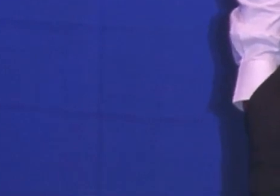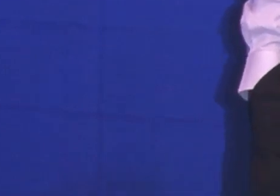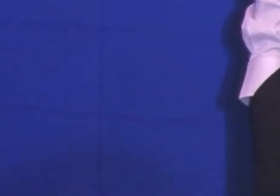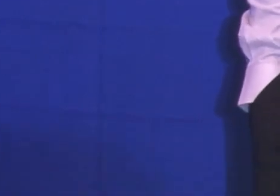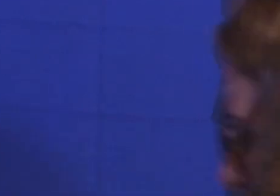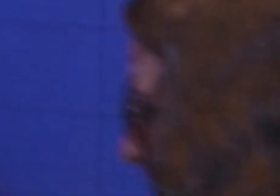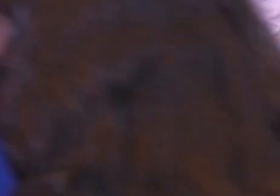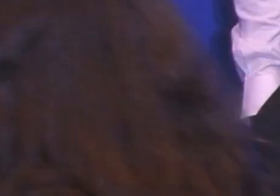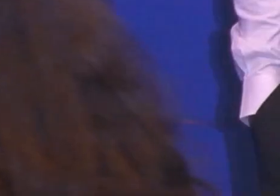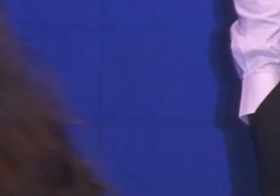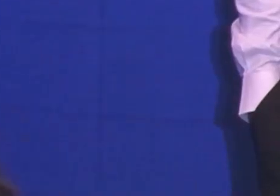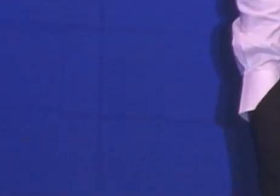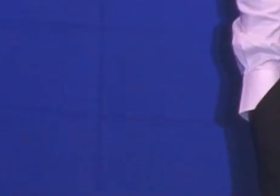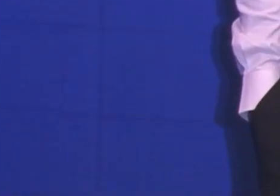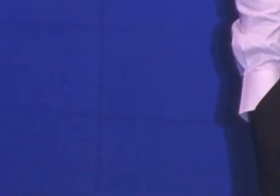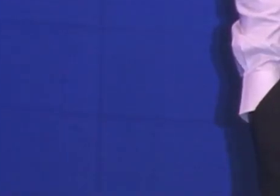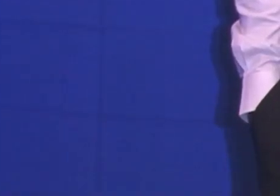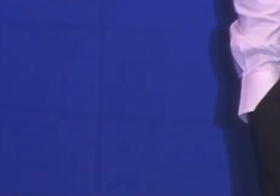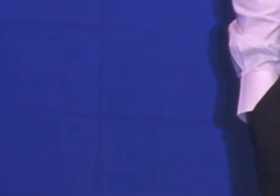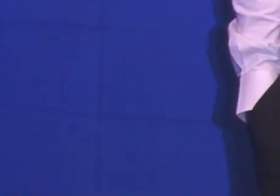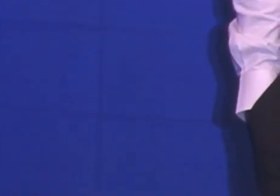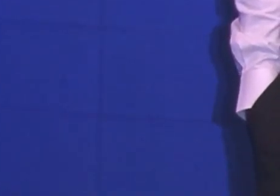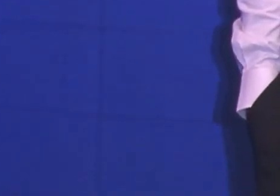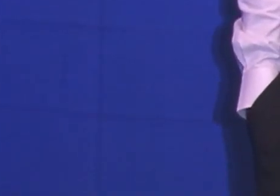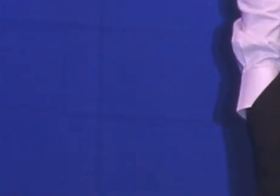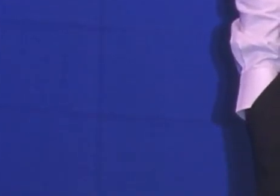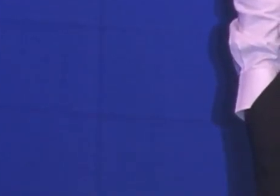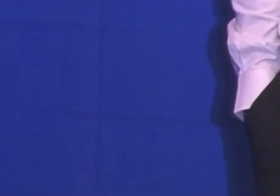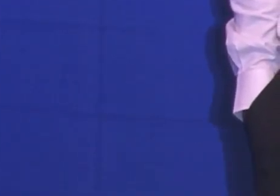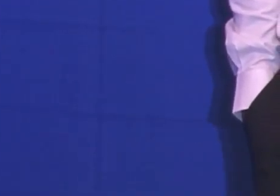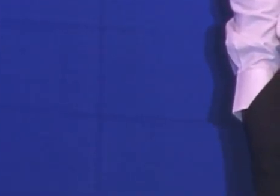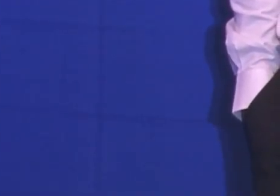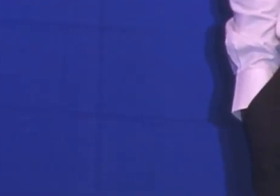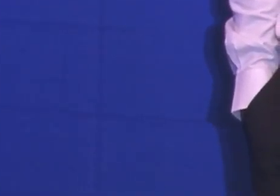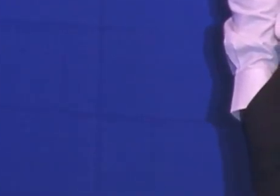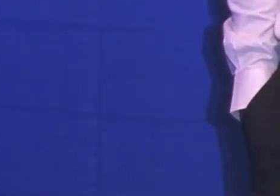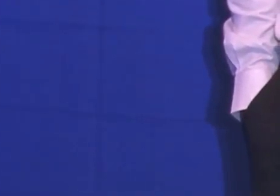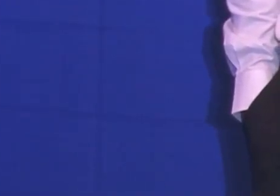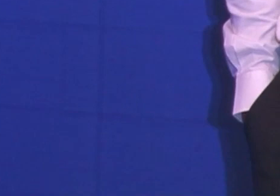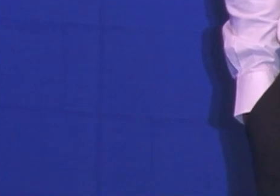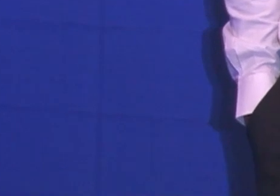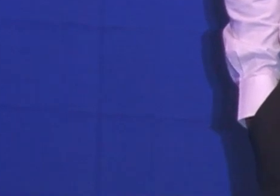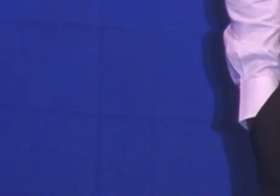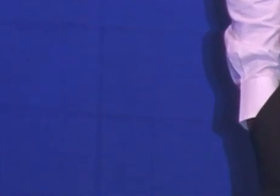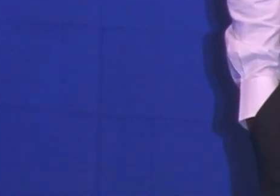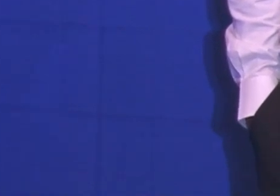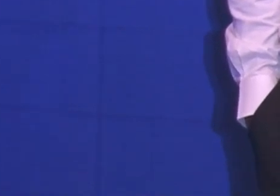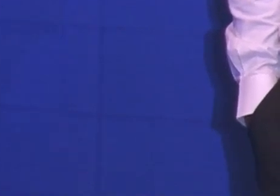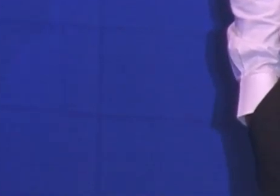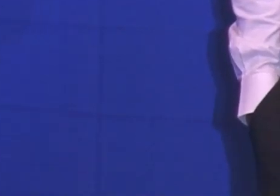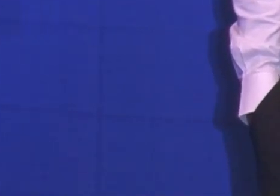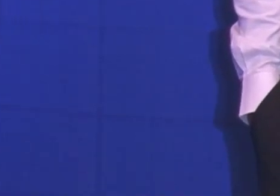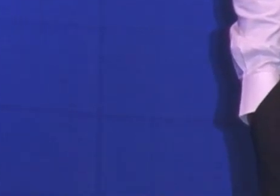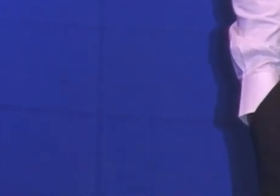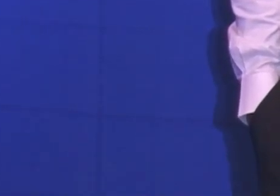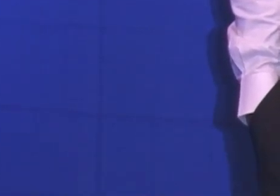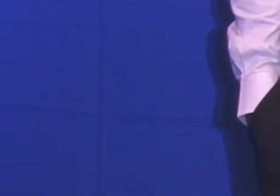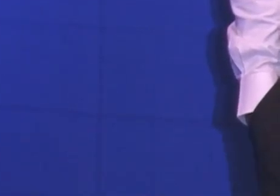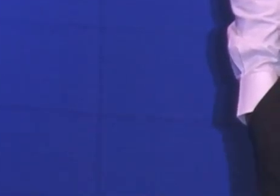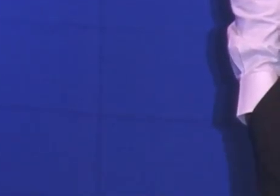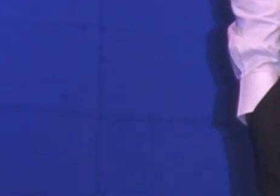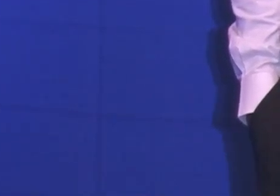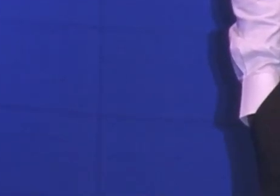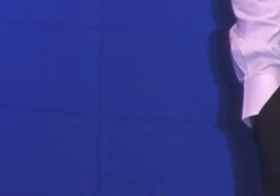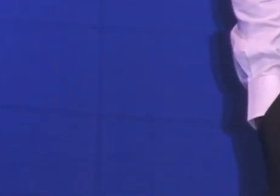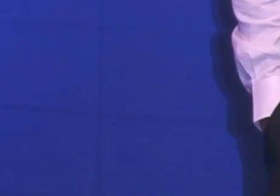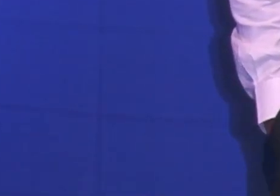project. The one that is the A one, that it's the specific to a specific technique to be developed